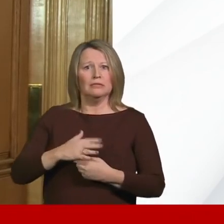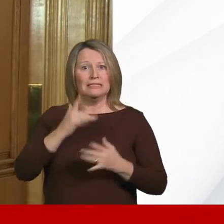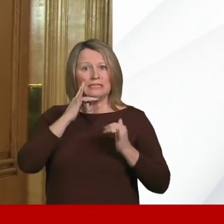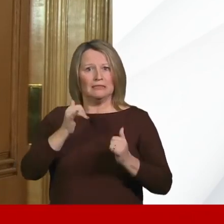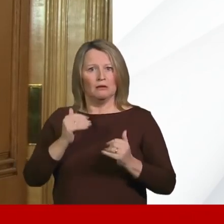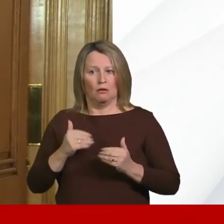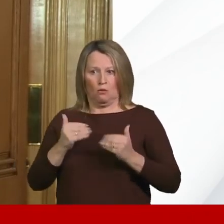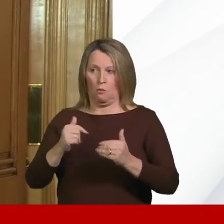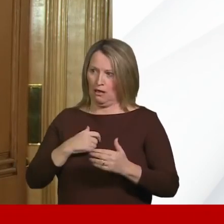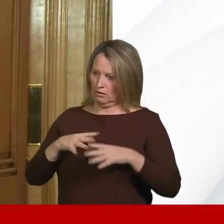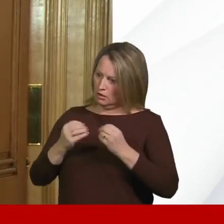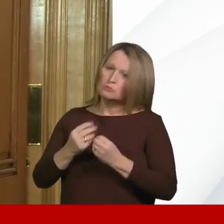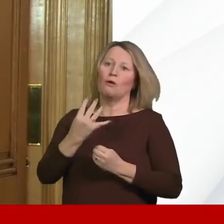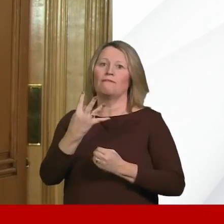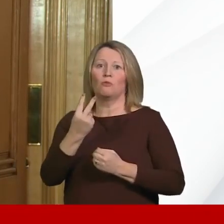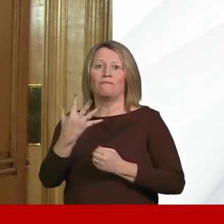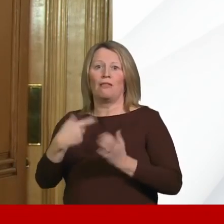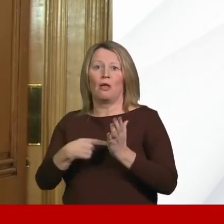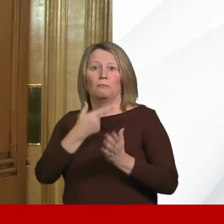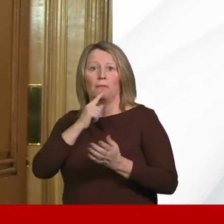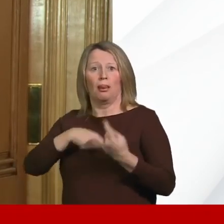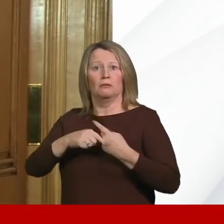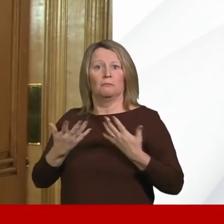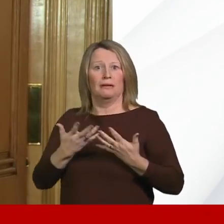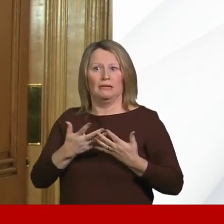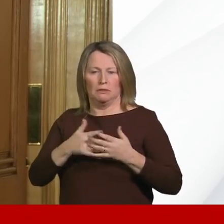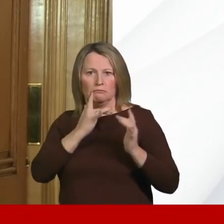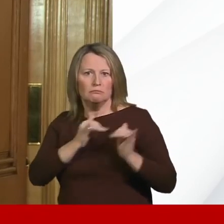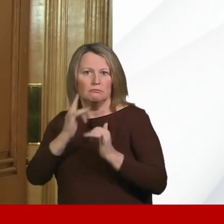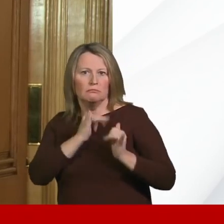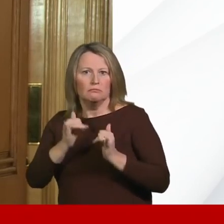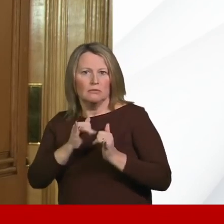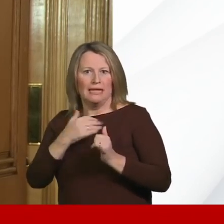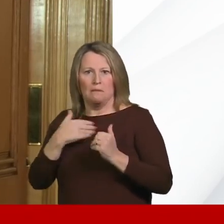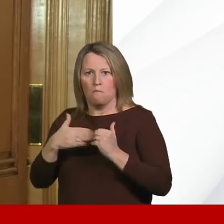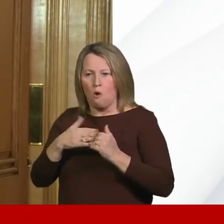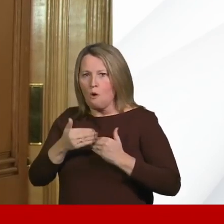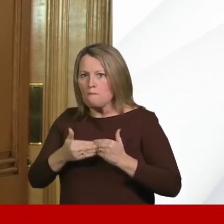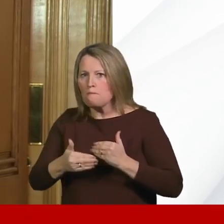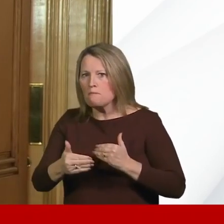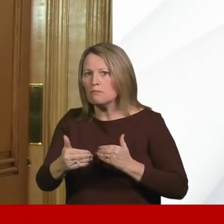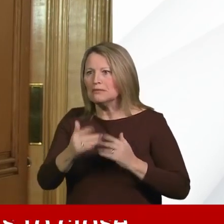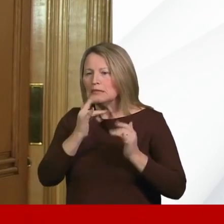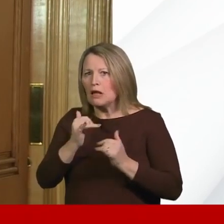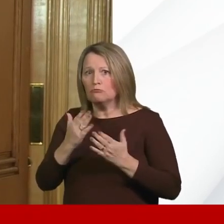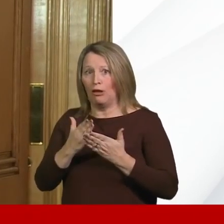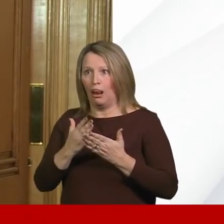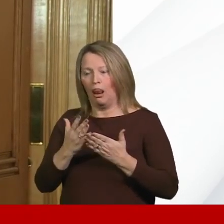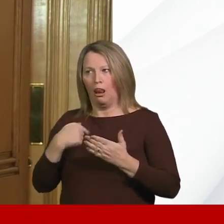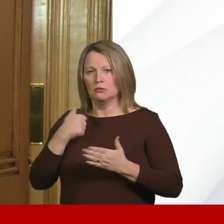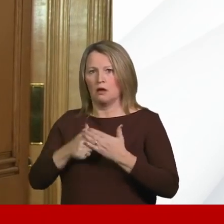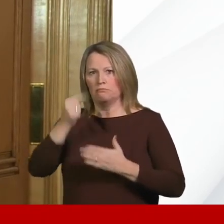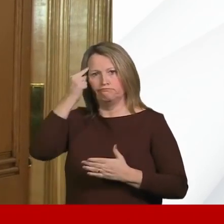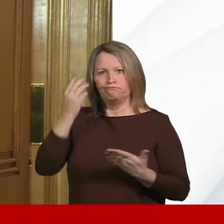retain and know that we are using safe clinical staff. So that's another group. Excuse me, but as we go